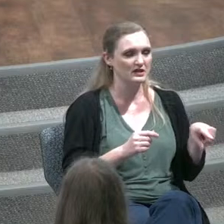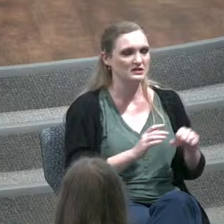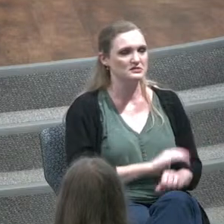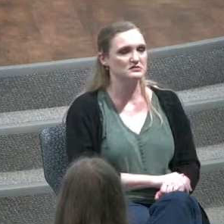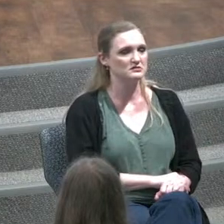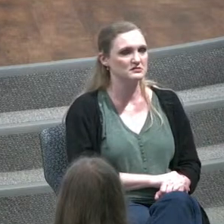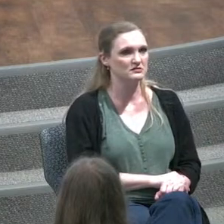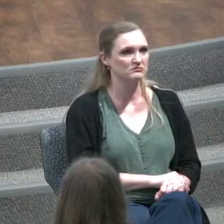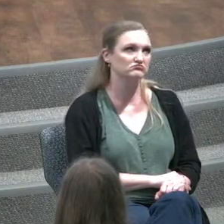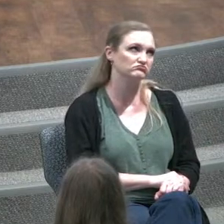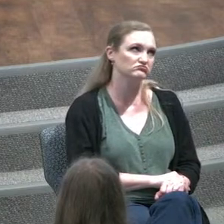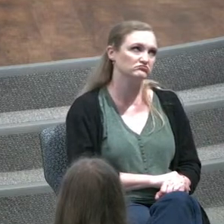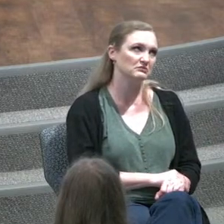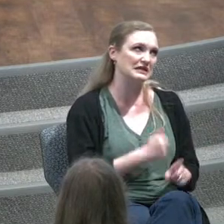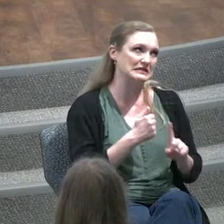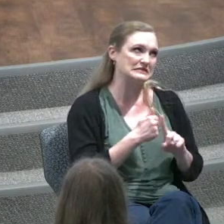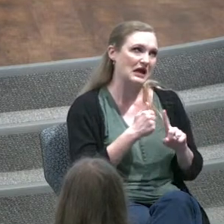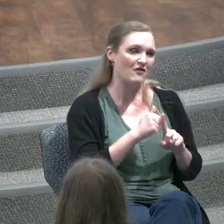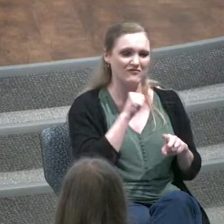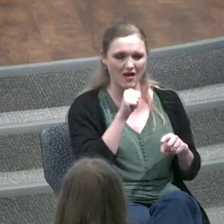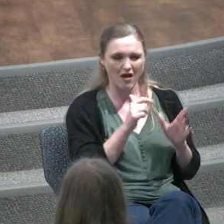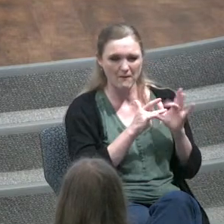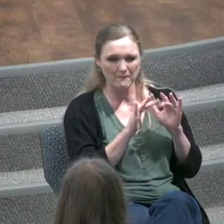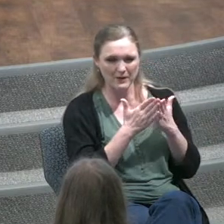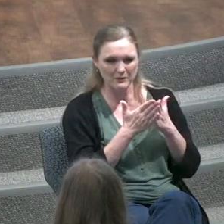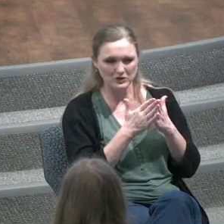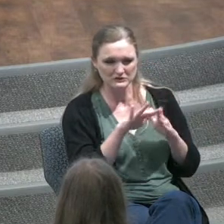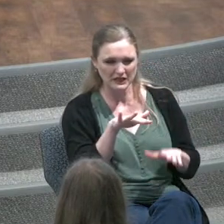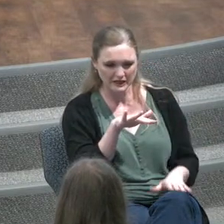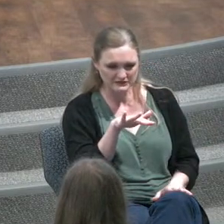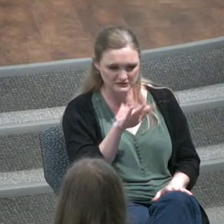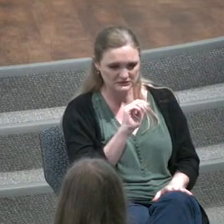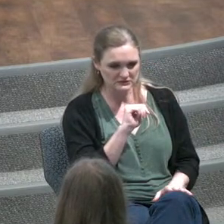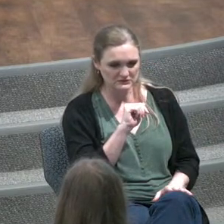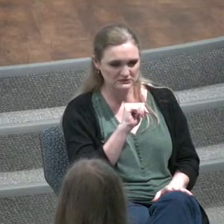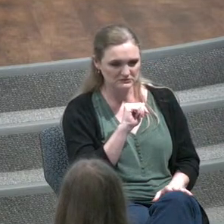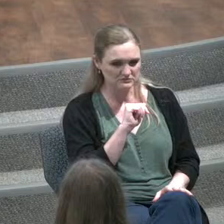is itself not a biblical site,